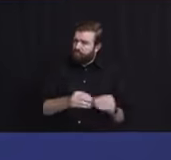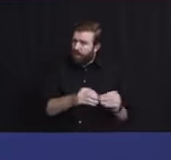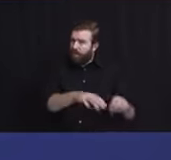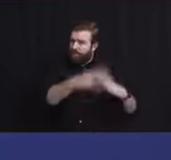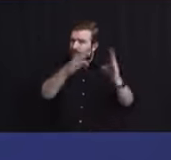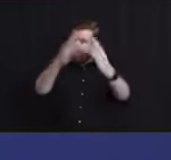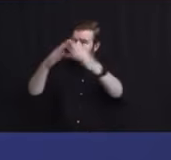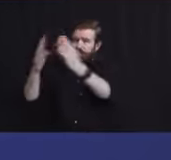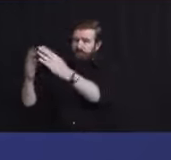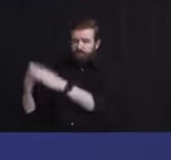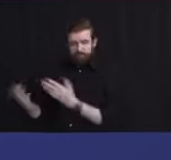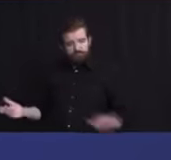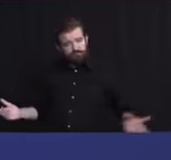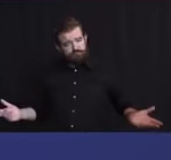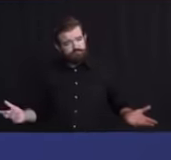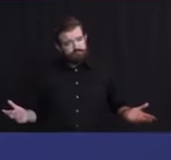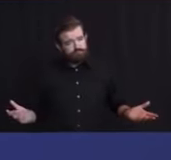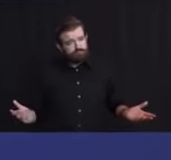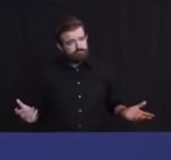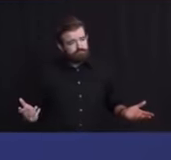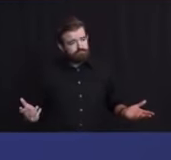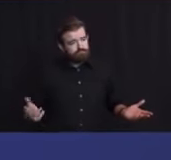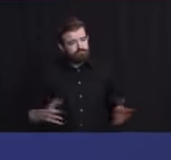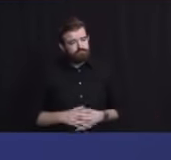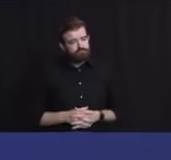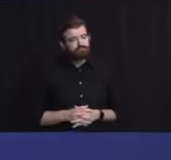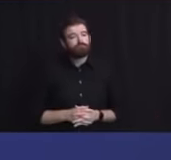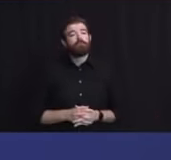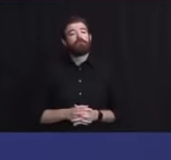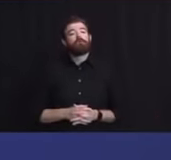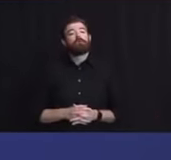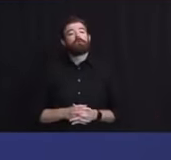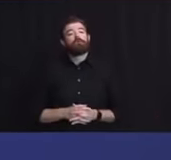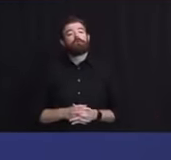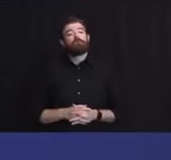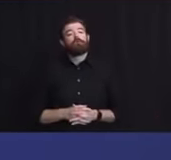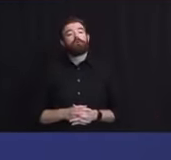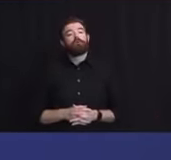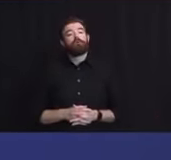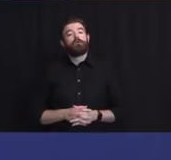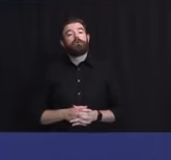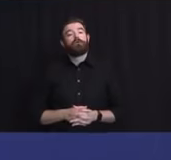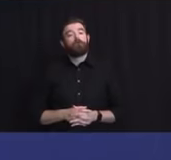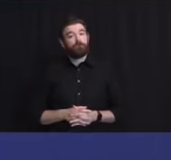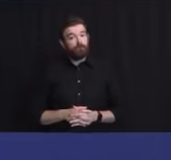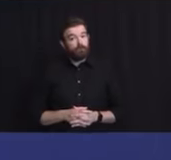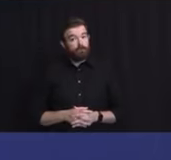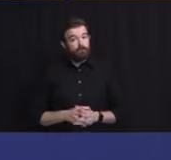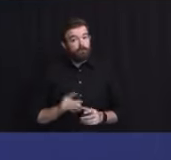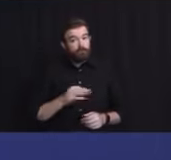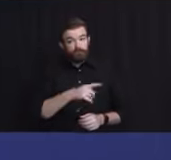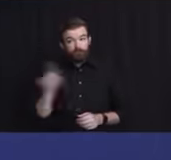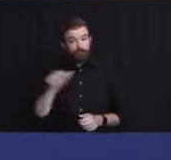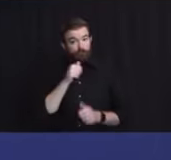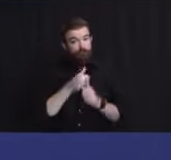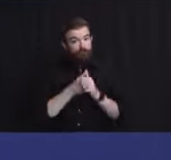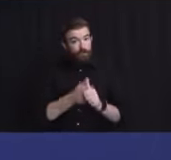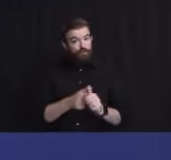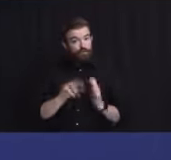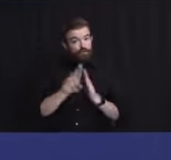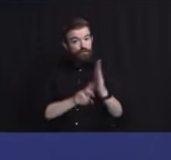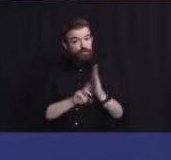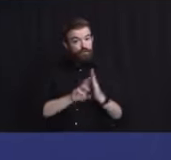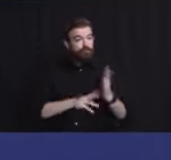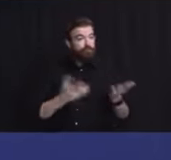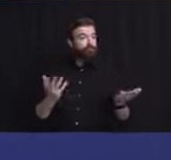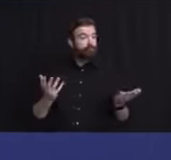can take more. Will things be enforced? You betcha. And I think I anticipated your question, and the one that I'm looking at